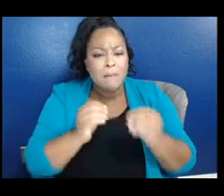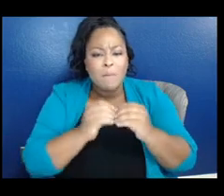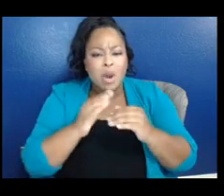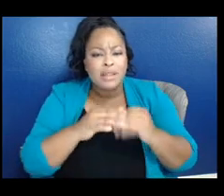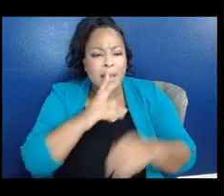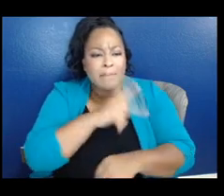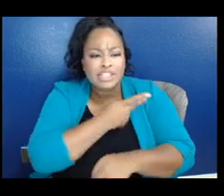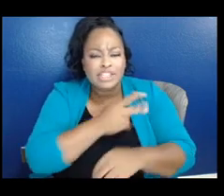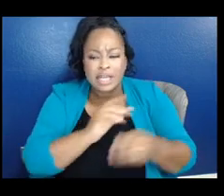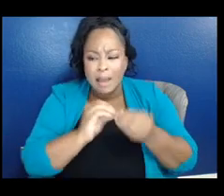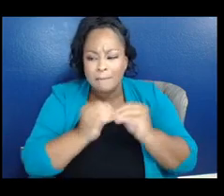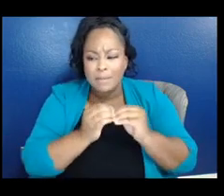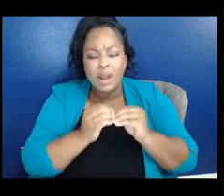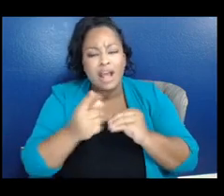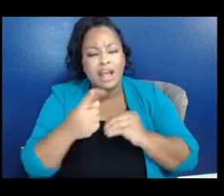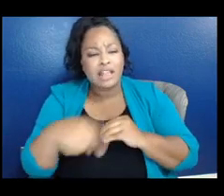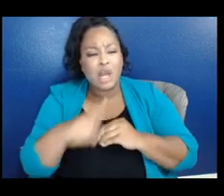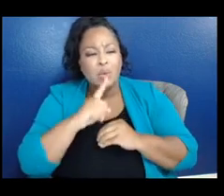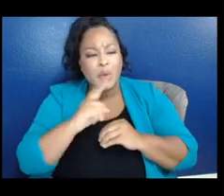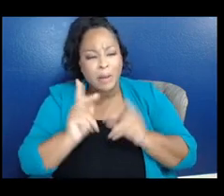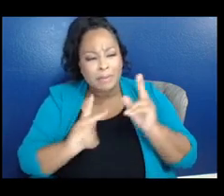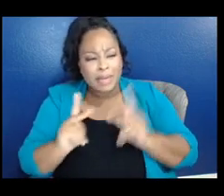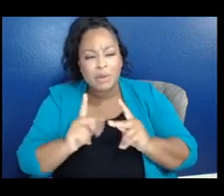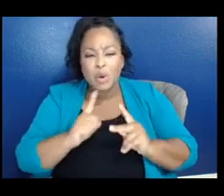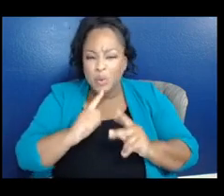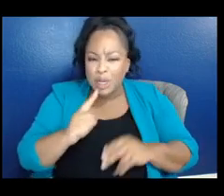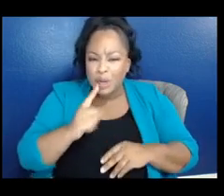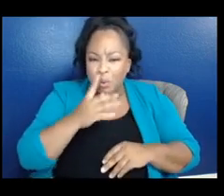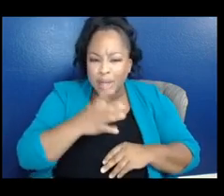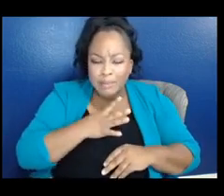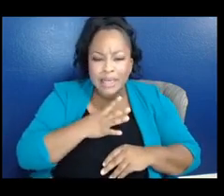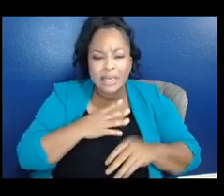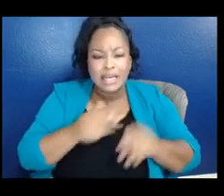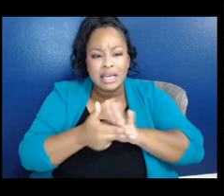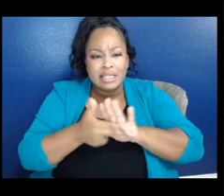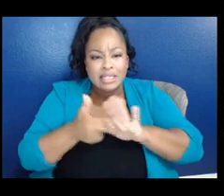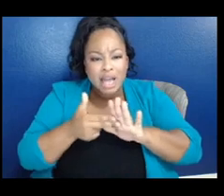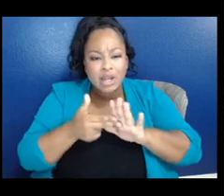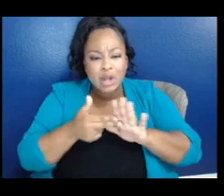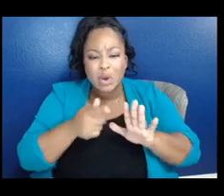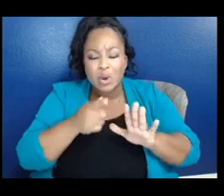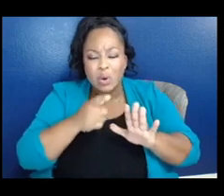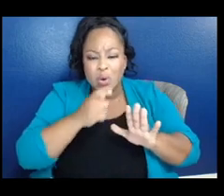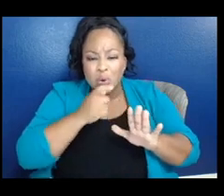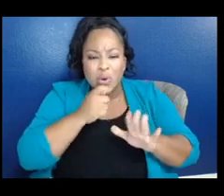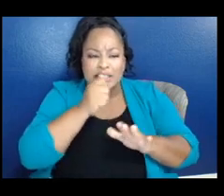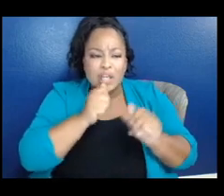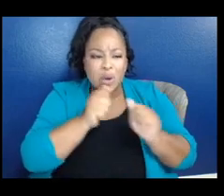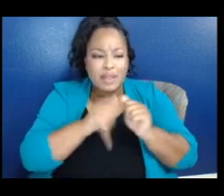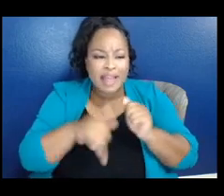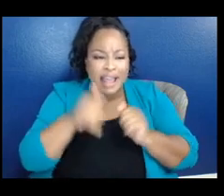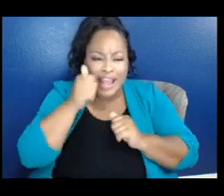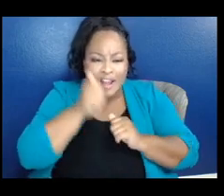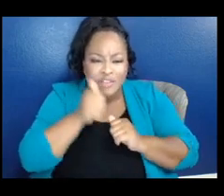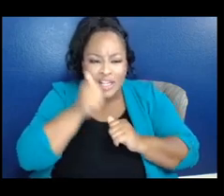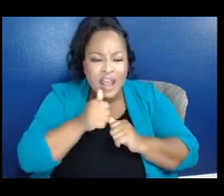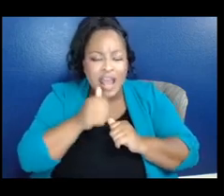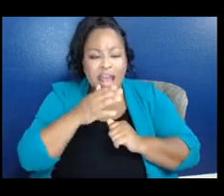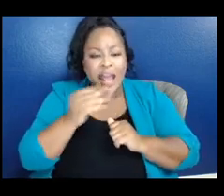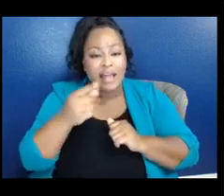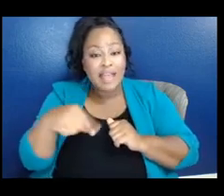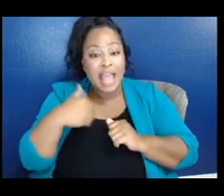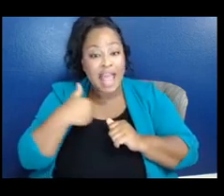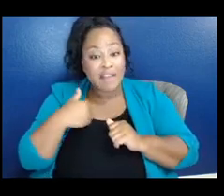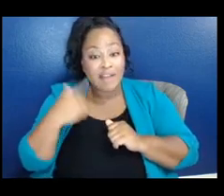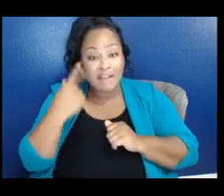they're more than patient numbers. They are real people, real women who've been diagnosed, who deal with these things every single day,